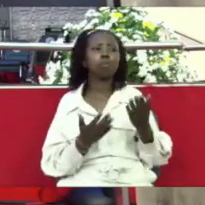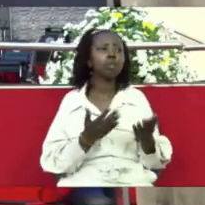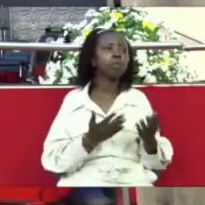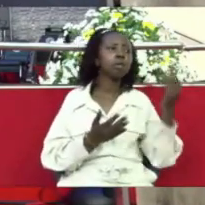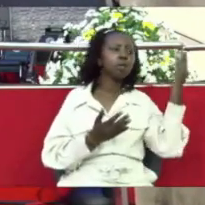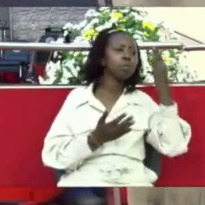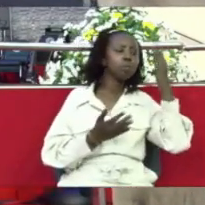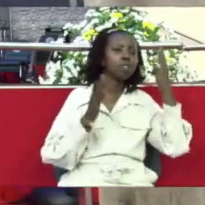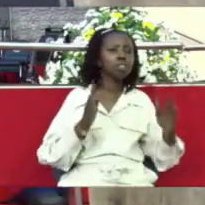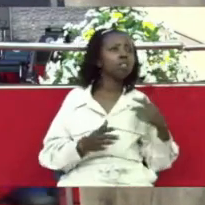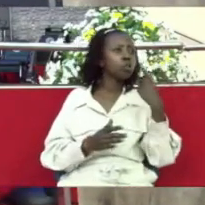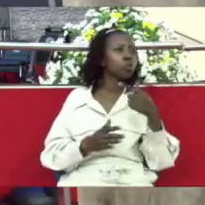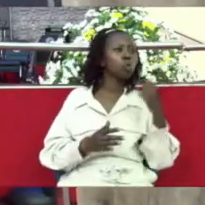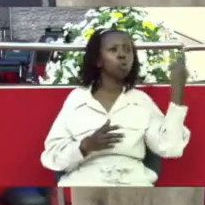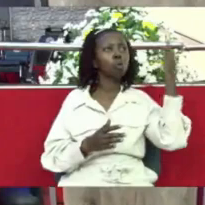from America.